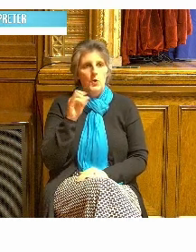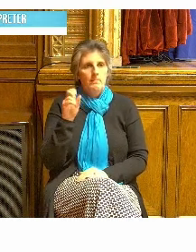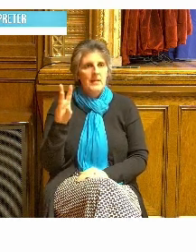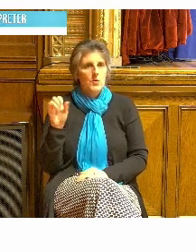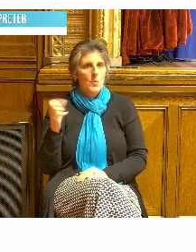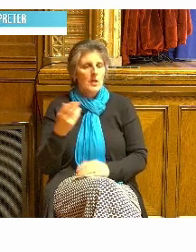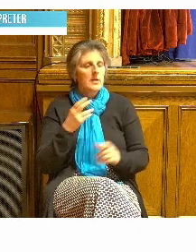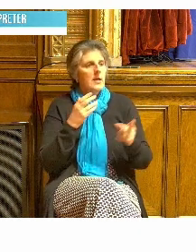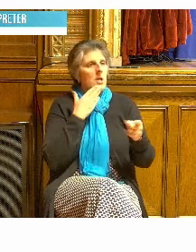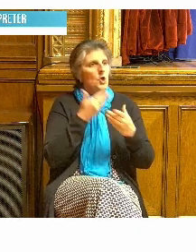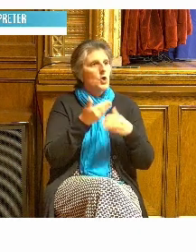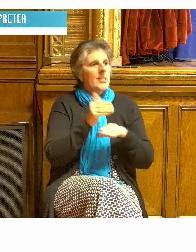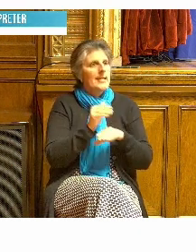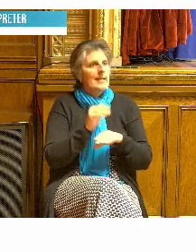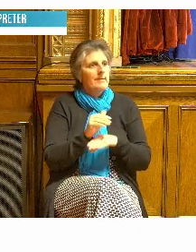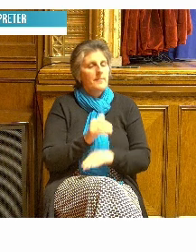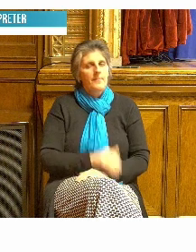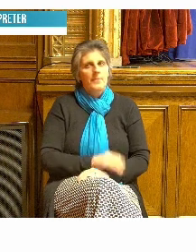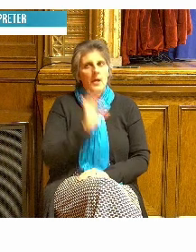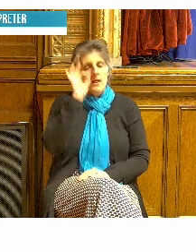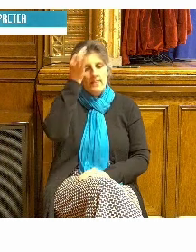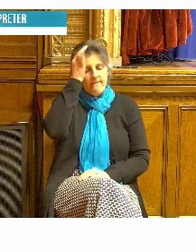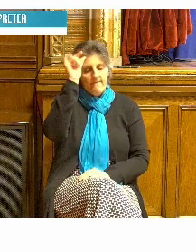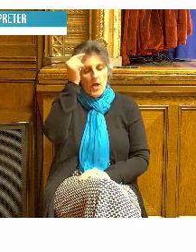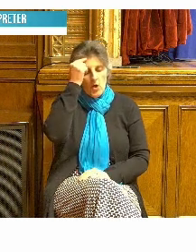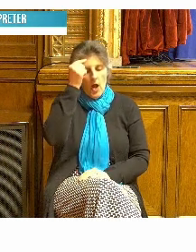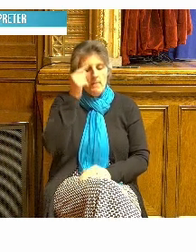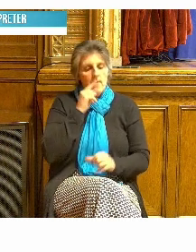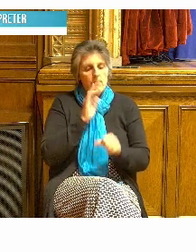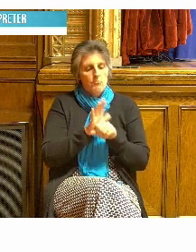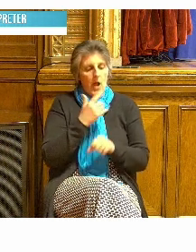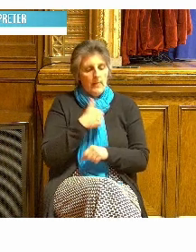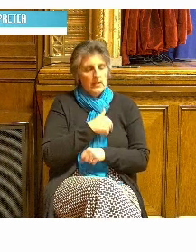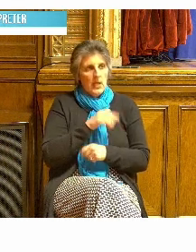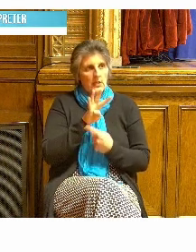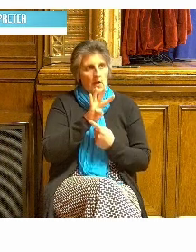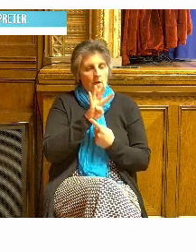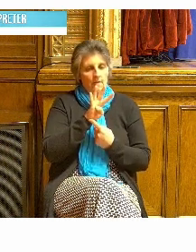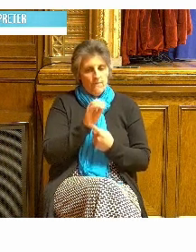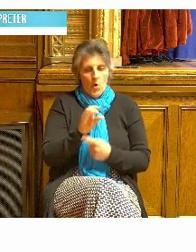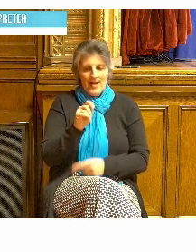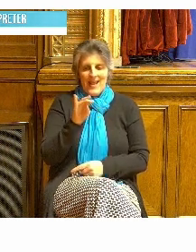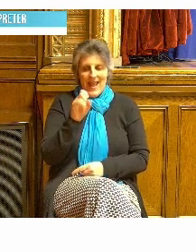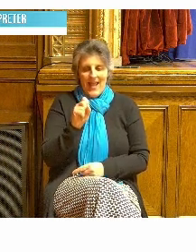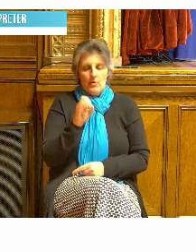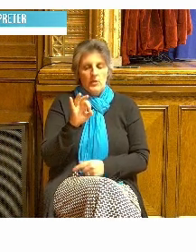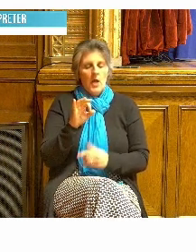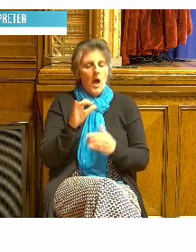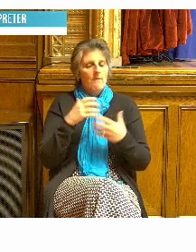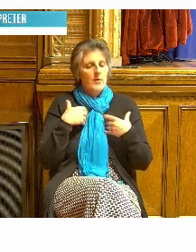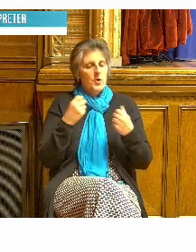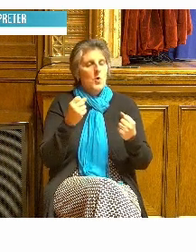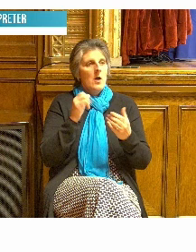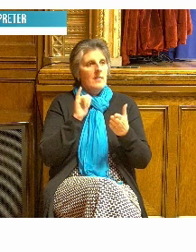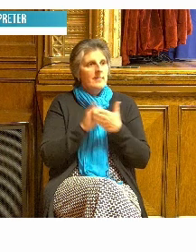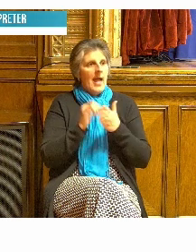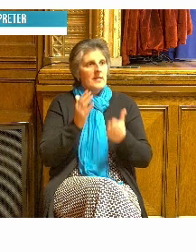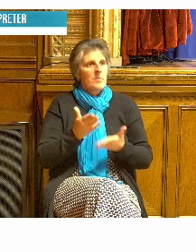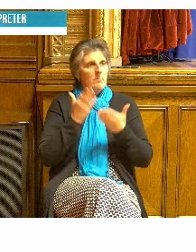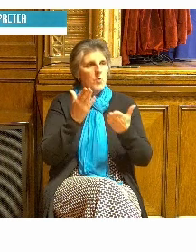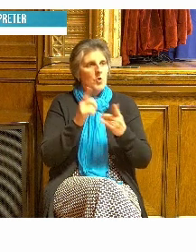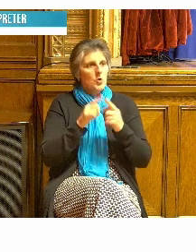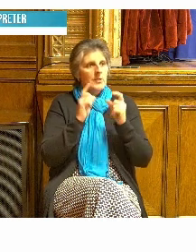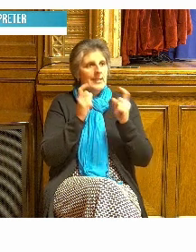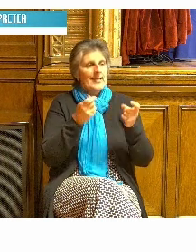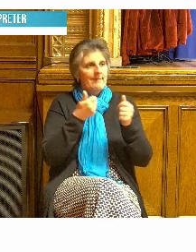Good evening. The federal government promised us 40 acres and a mule, which was essentially a proposal to give